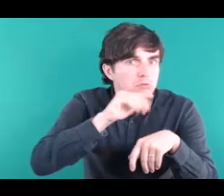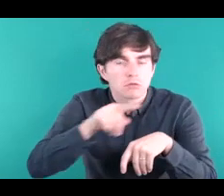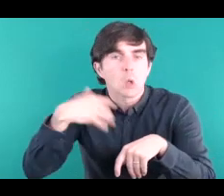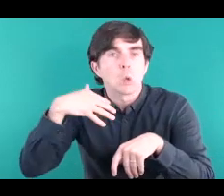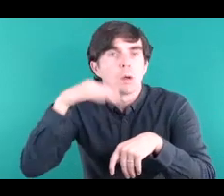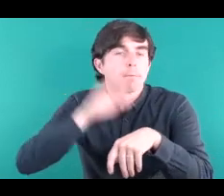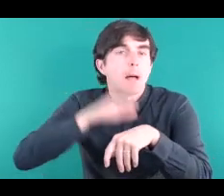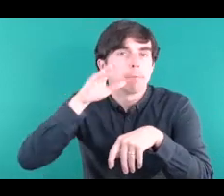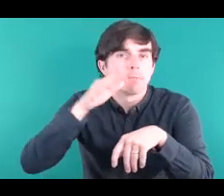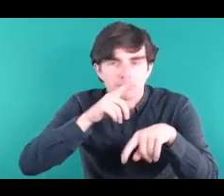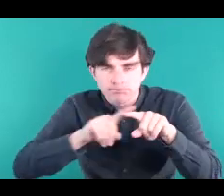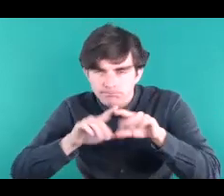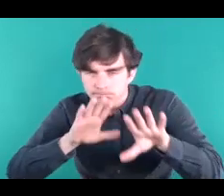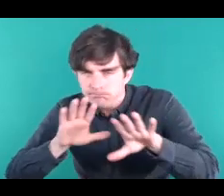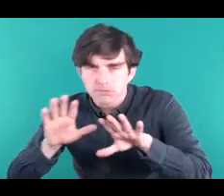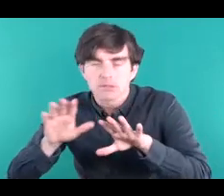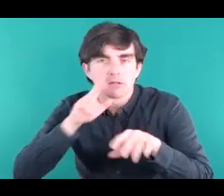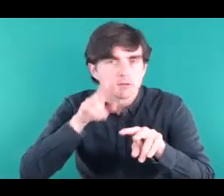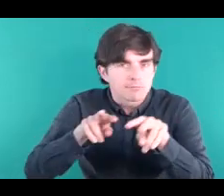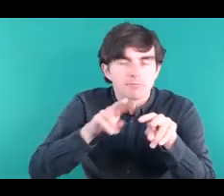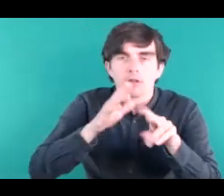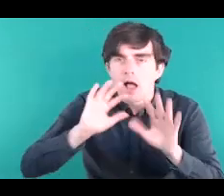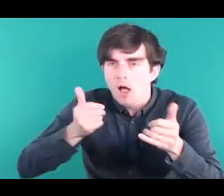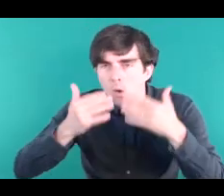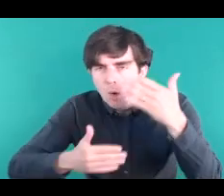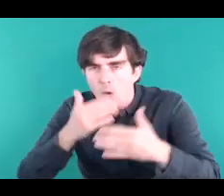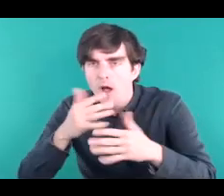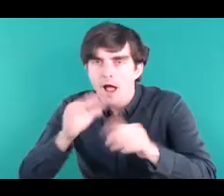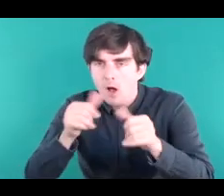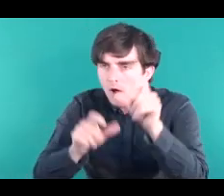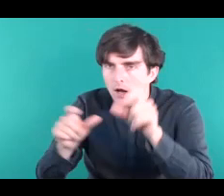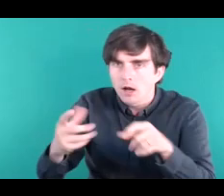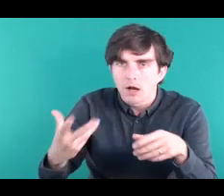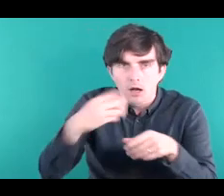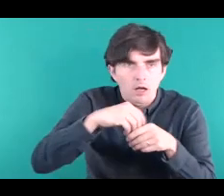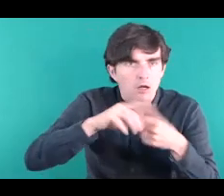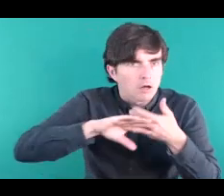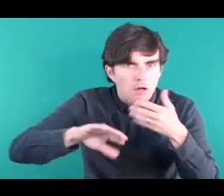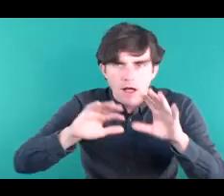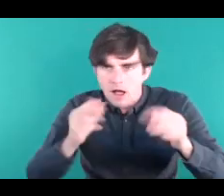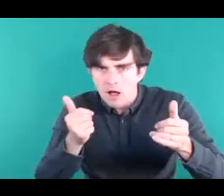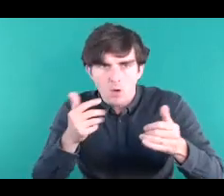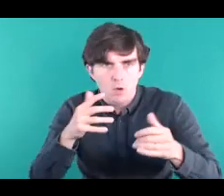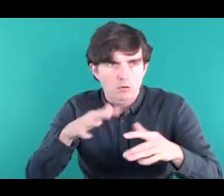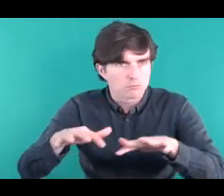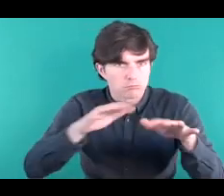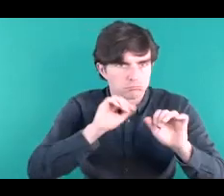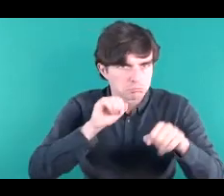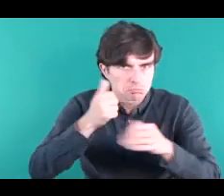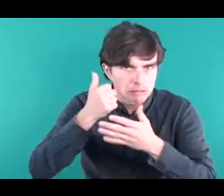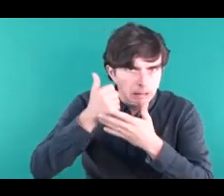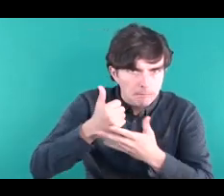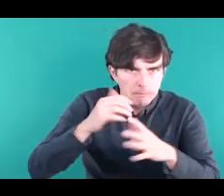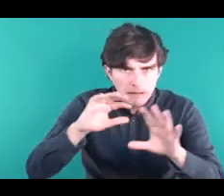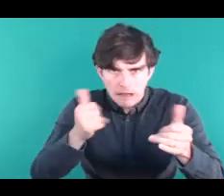could help this situation. Well, also we want to see how this situation can be improved